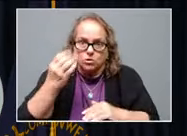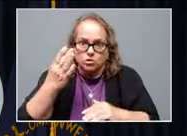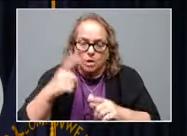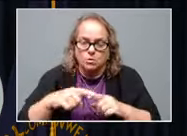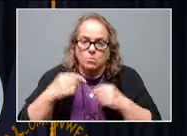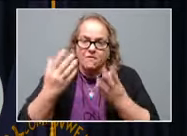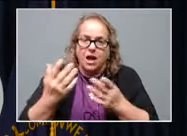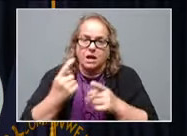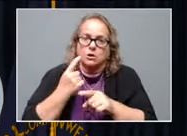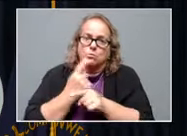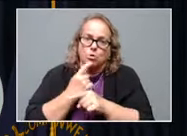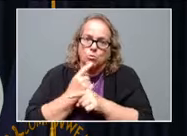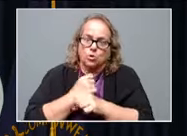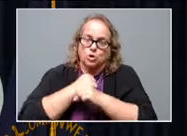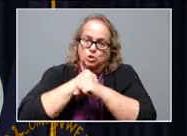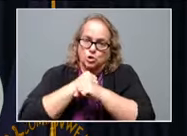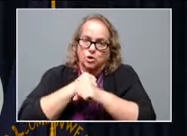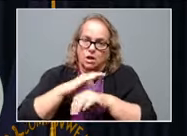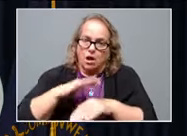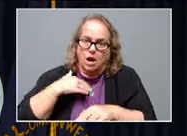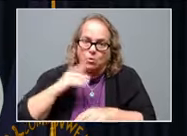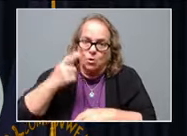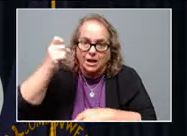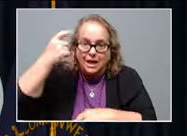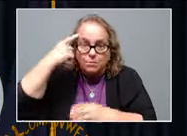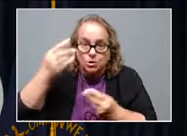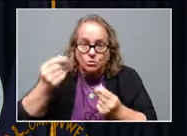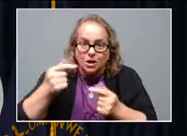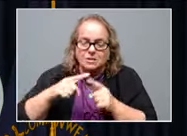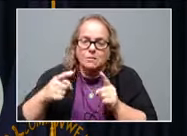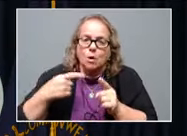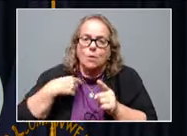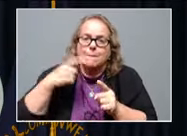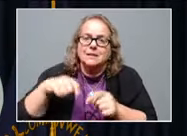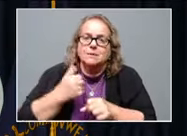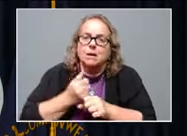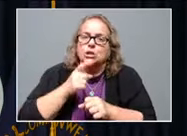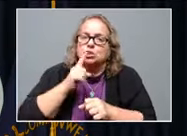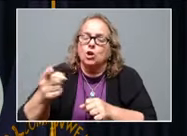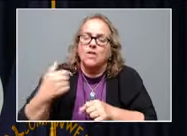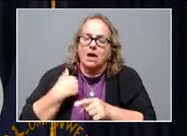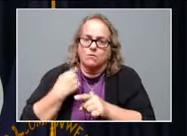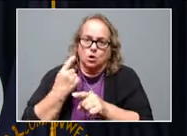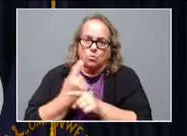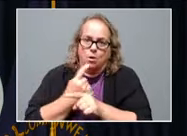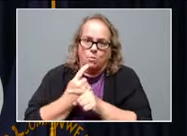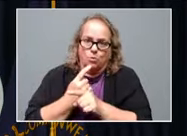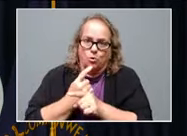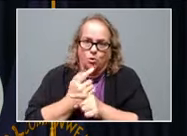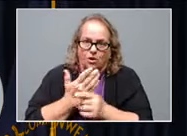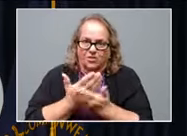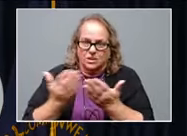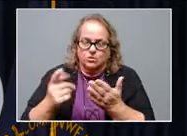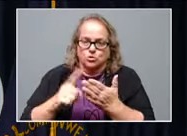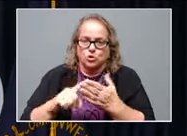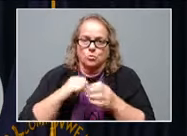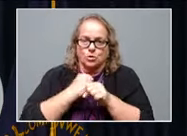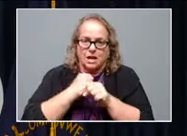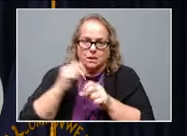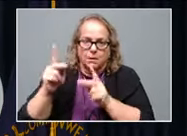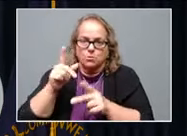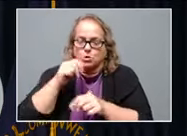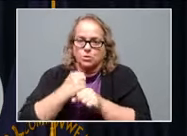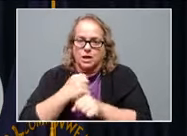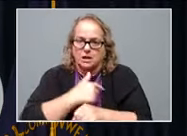our Capitol grounds, but we must ensure that they have the proper measures in place to protect those who protect us.